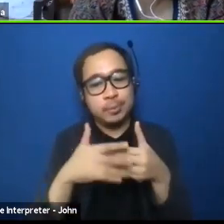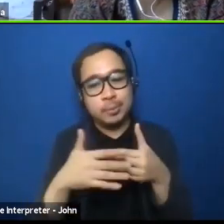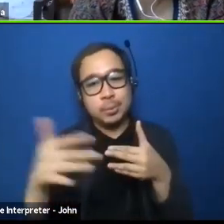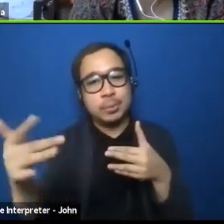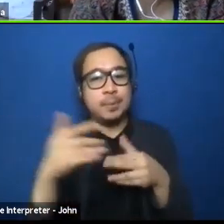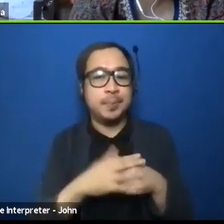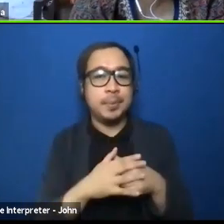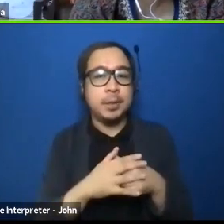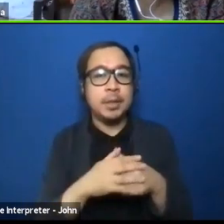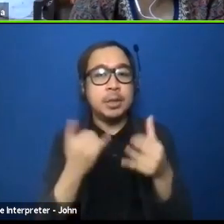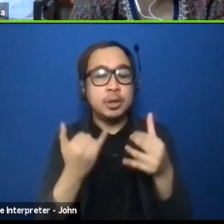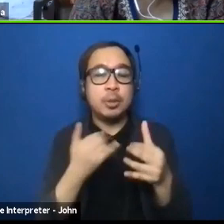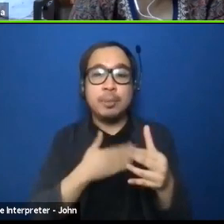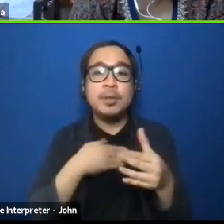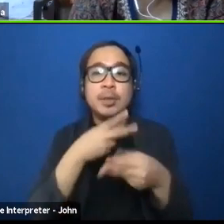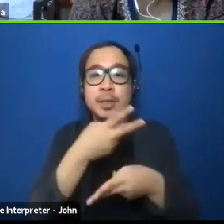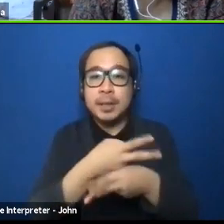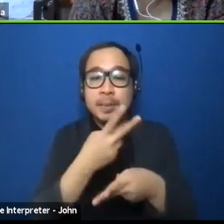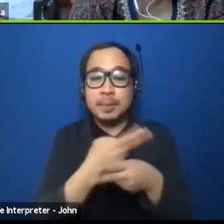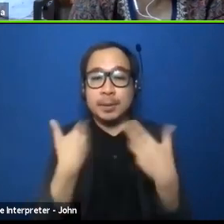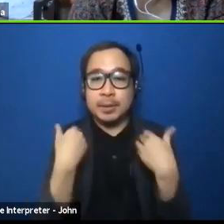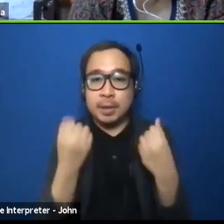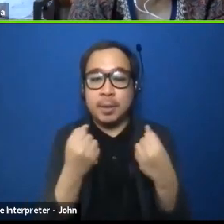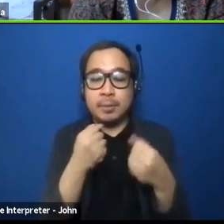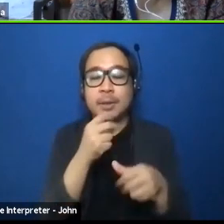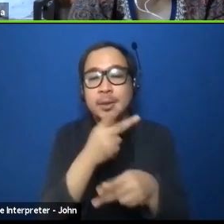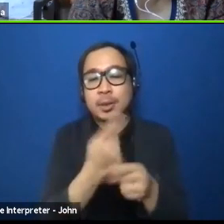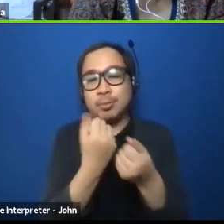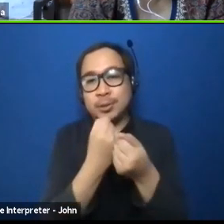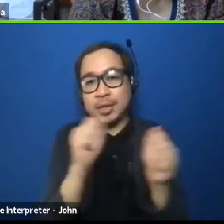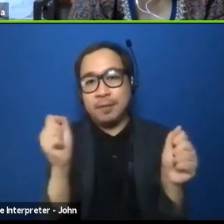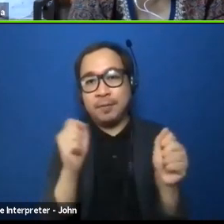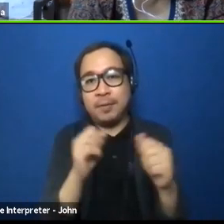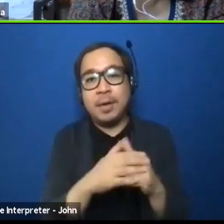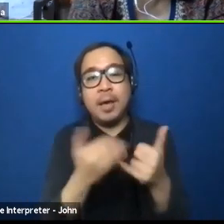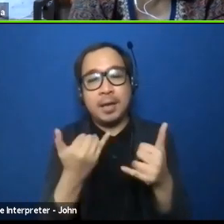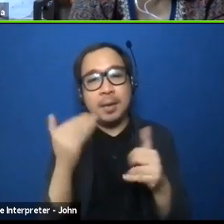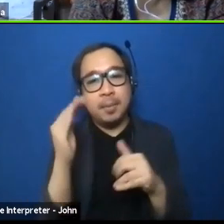So stay healthy, stay safe, and bye till we meet at